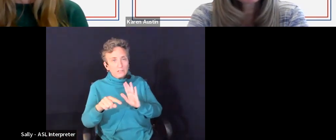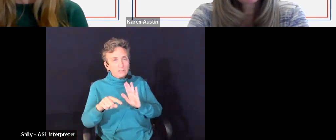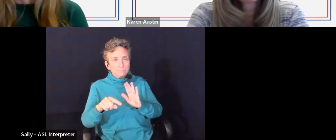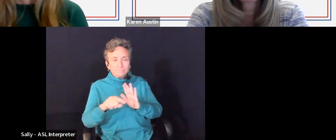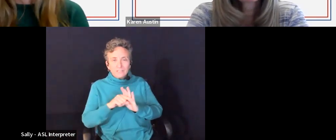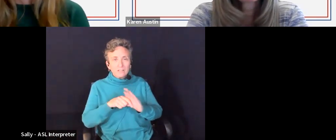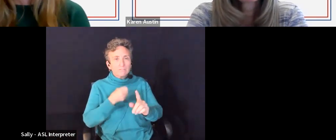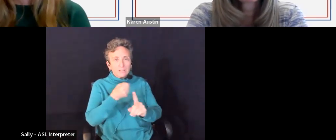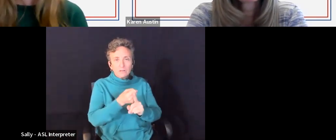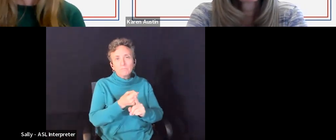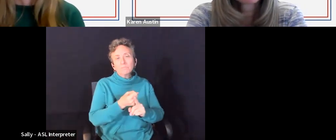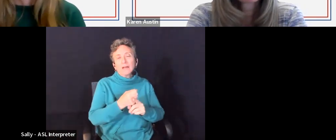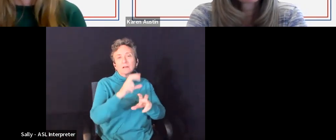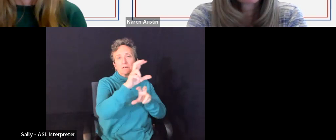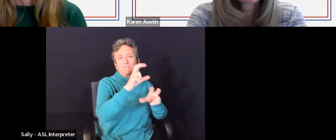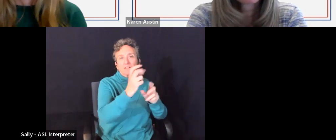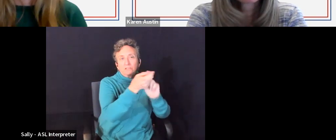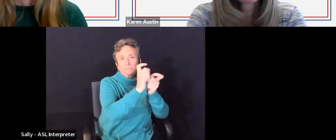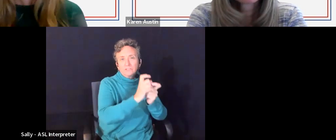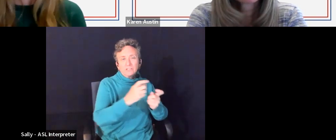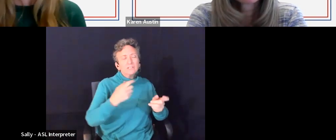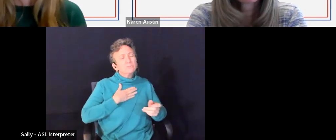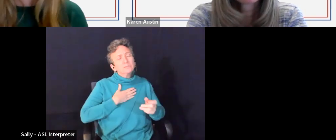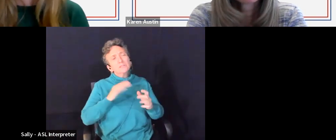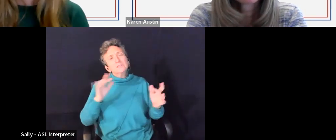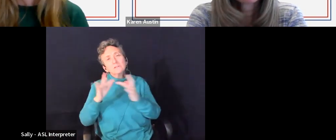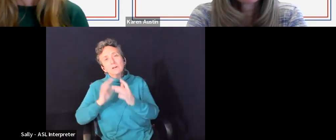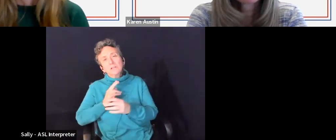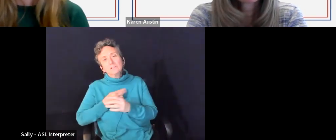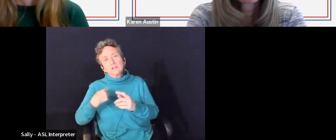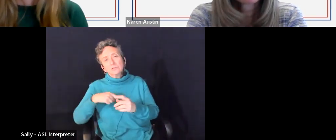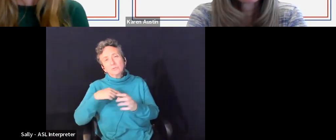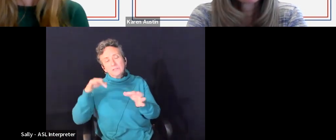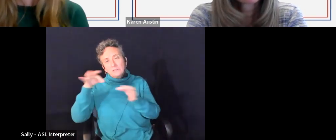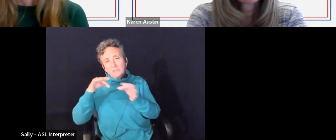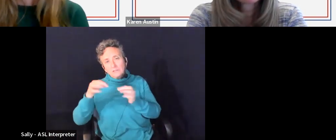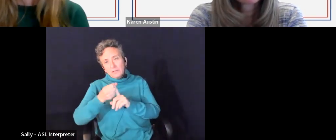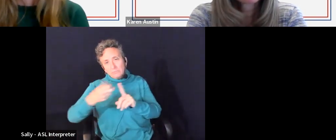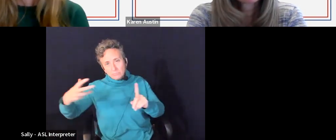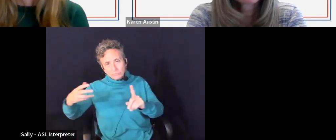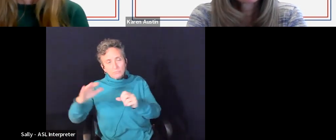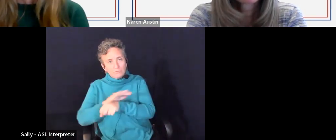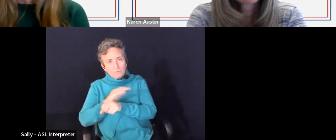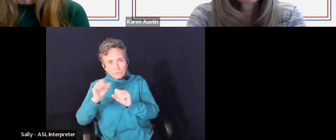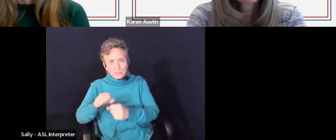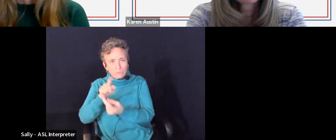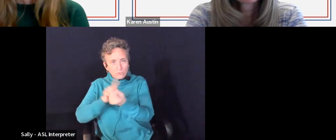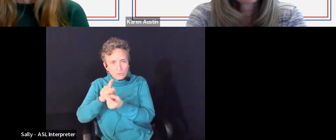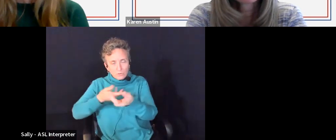And like I said, please reach out to the plan if you have questions. We can explain it a lot easier when we're talking about those one-on-one situations too.